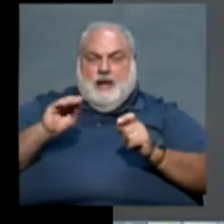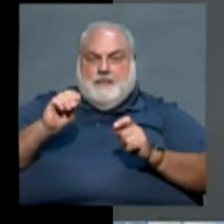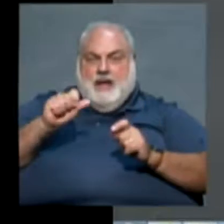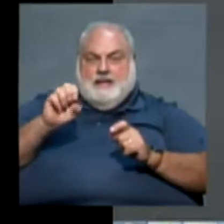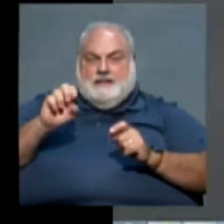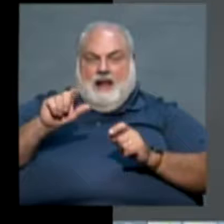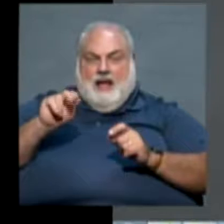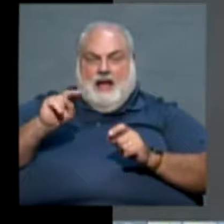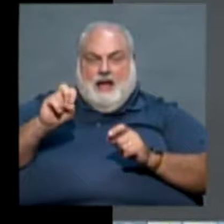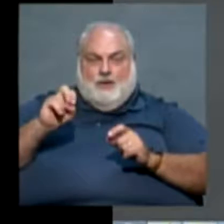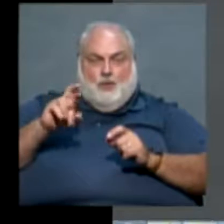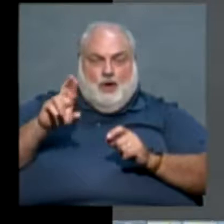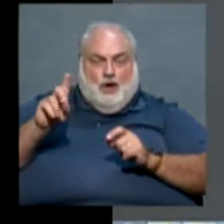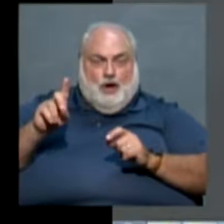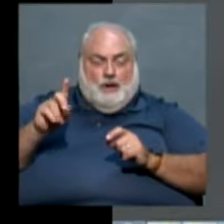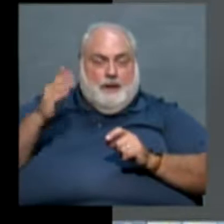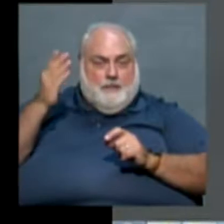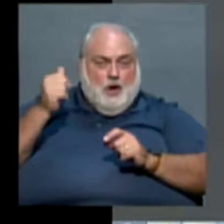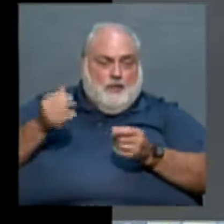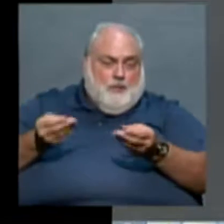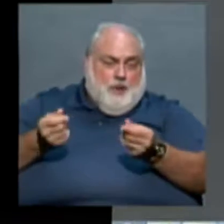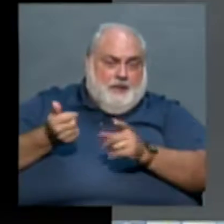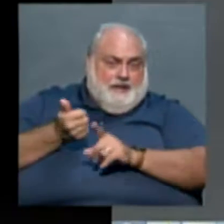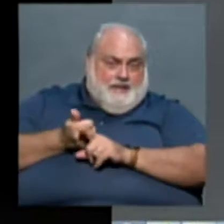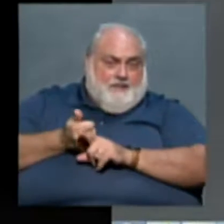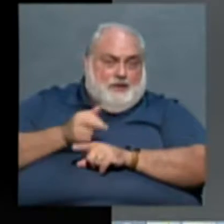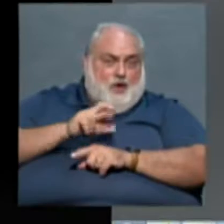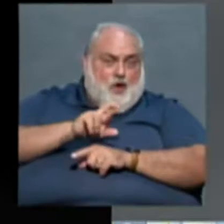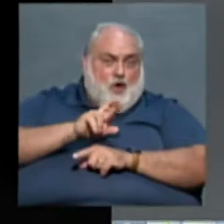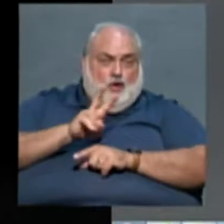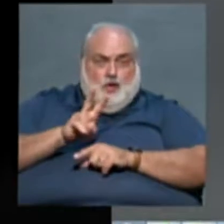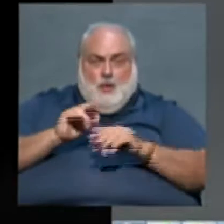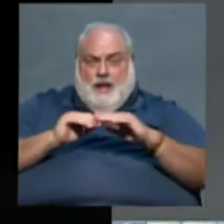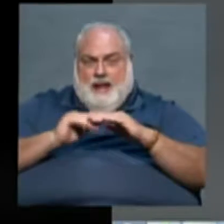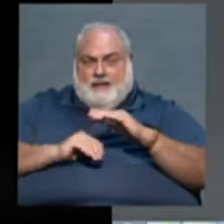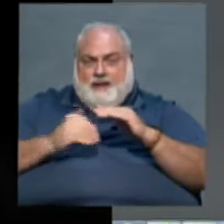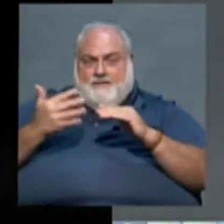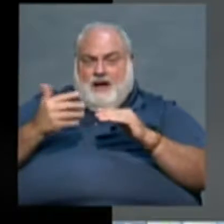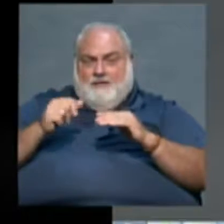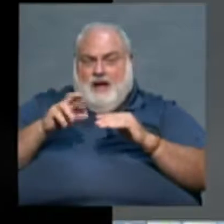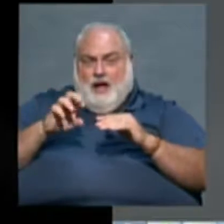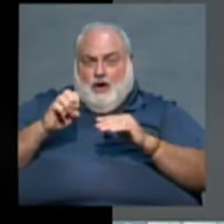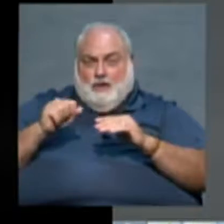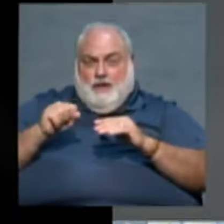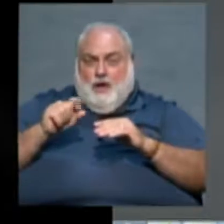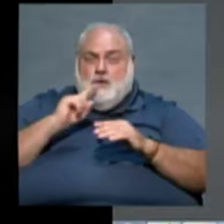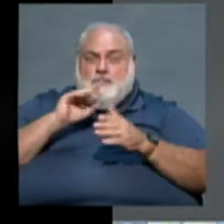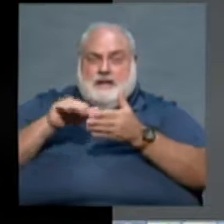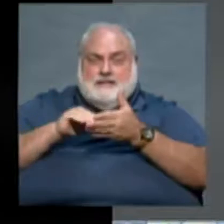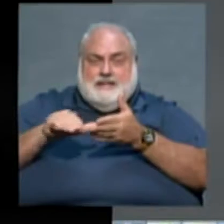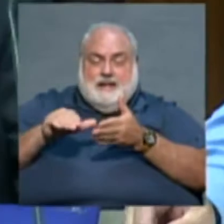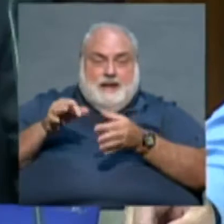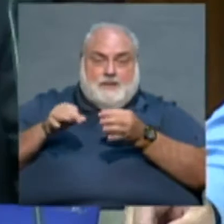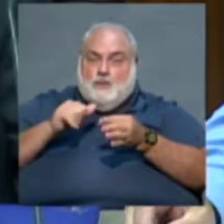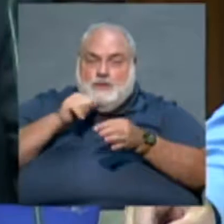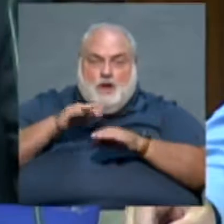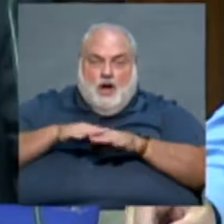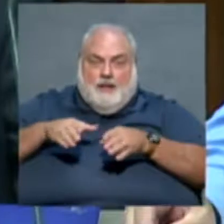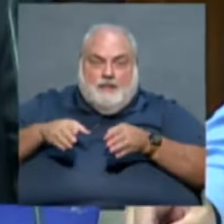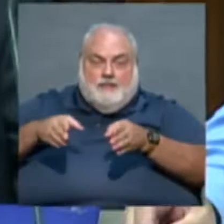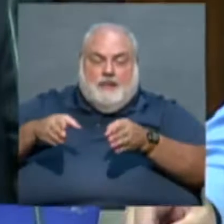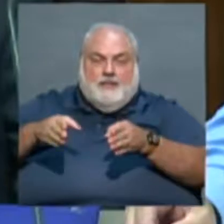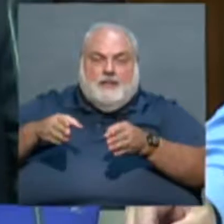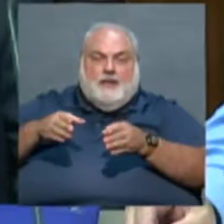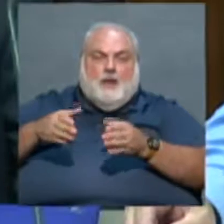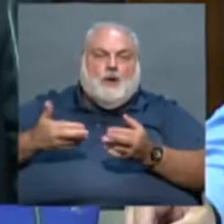Road. Since the subject property is zoned R2 and less than 5 acres and would be exempt if it were not located on Baseline Road, staff